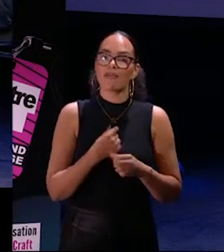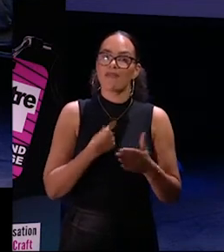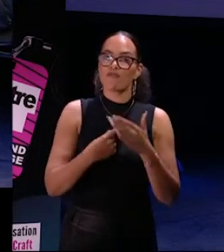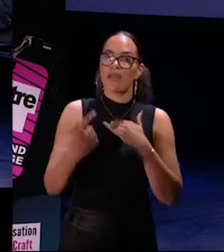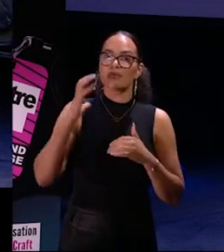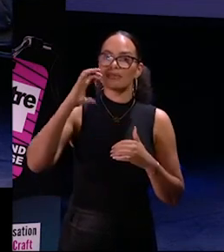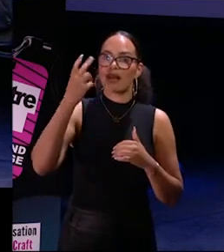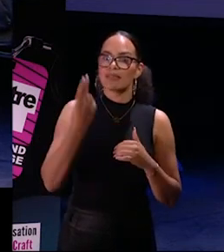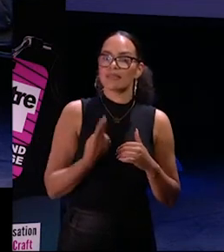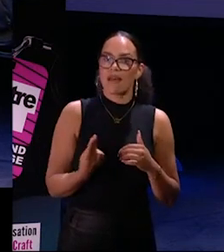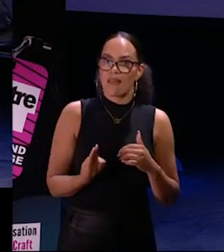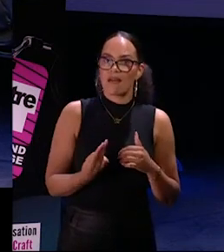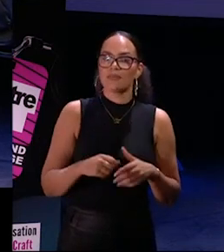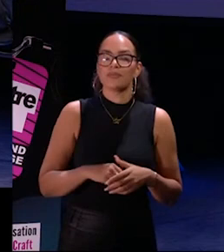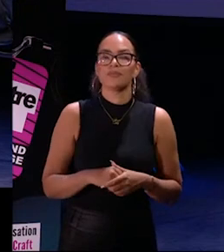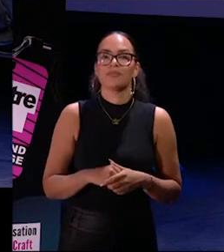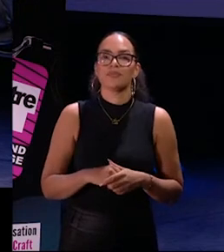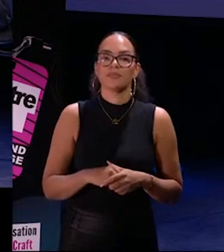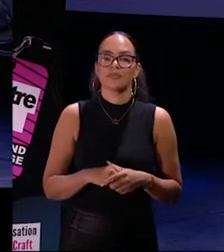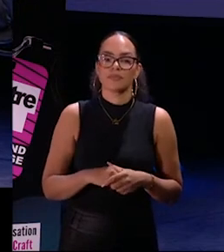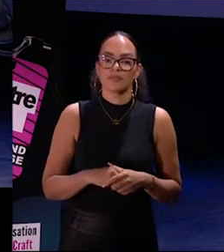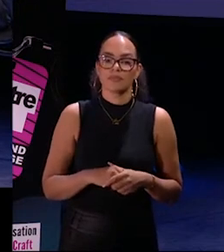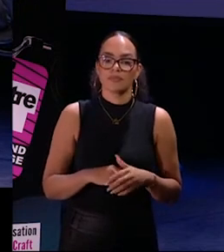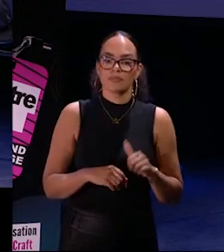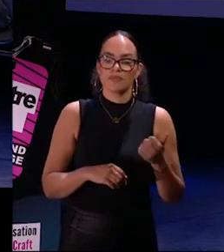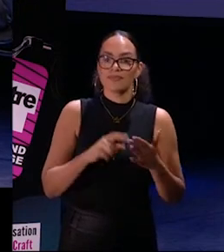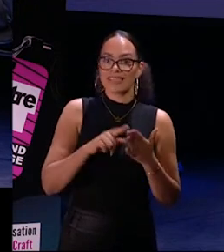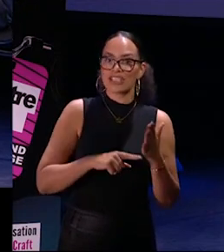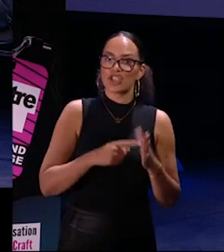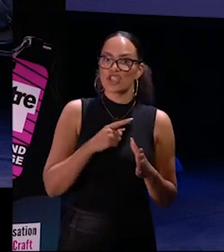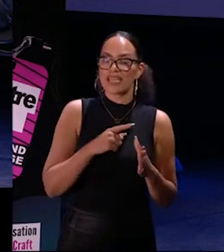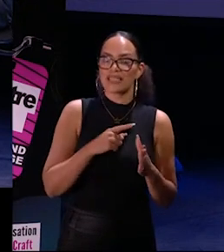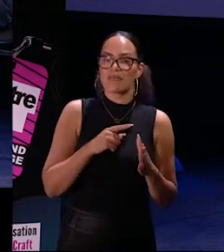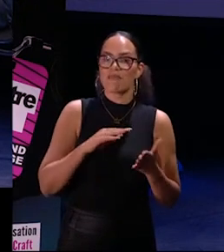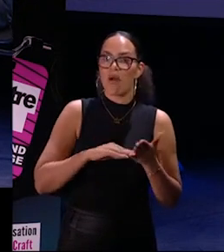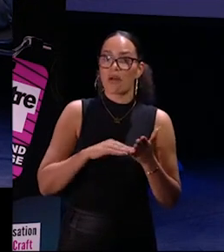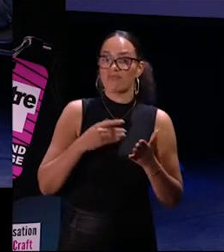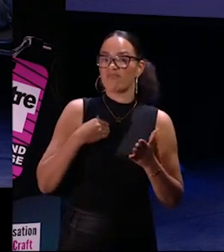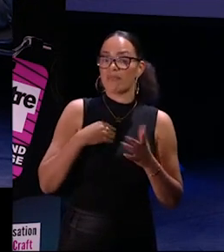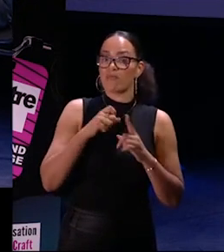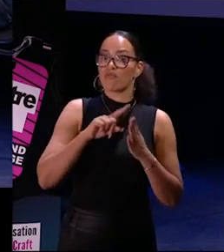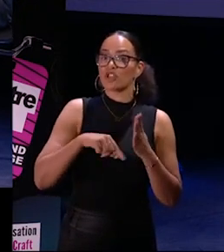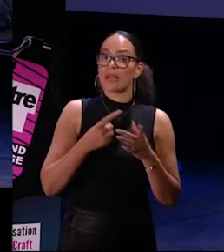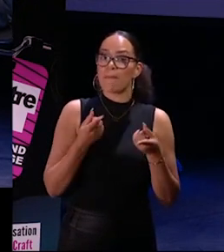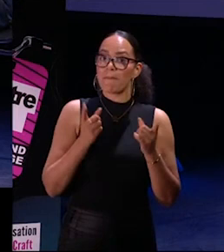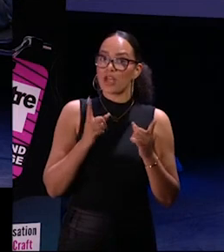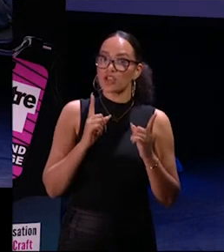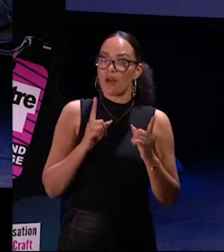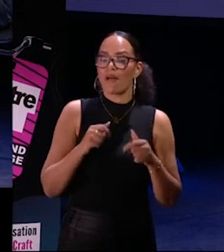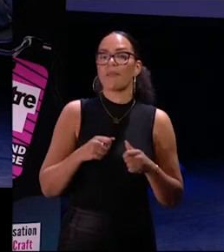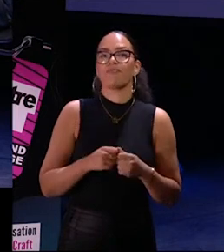also co-director of Stage Light. And my name is Jason Larcombe. I'm a project manager with a technical production company called White